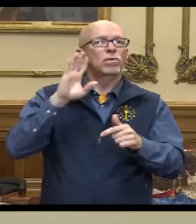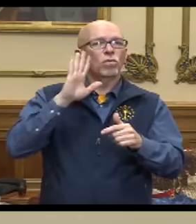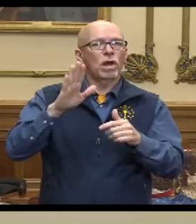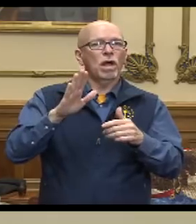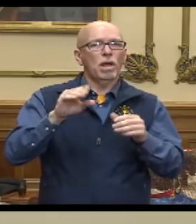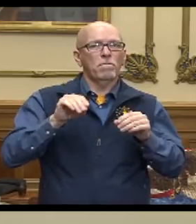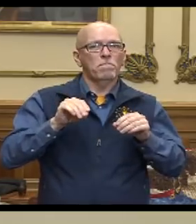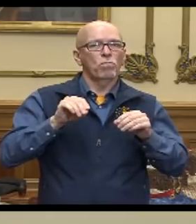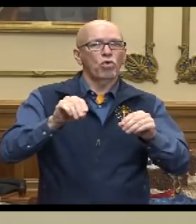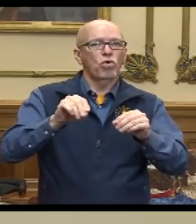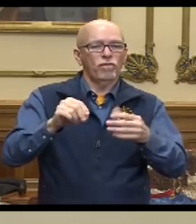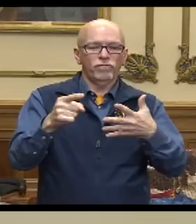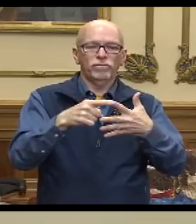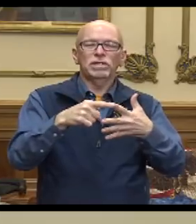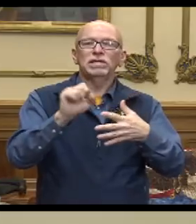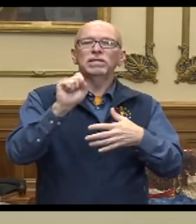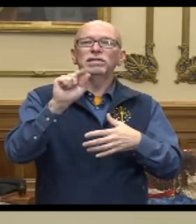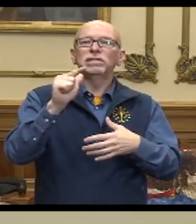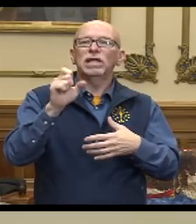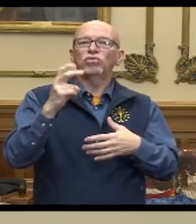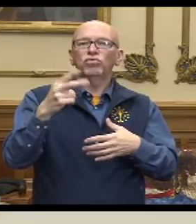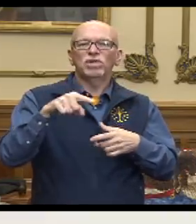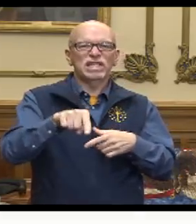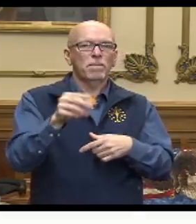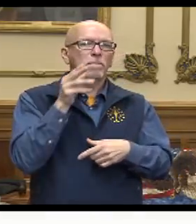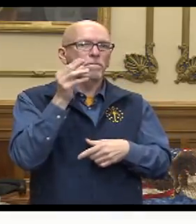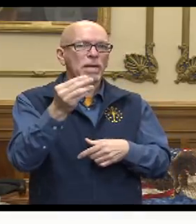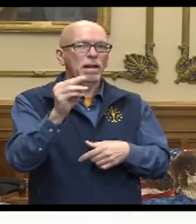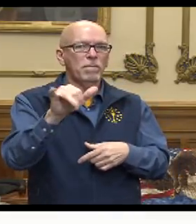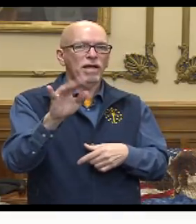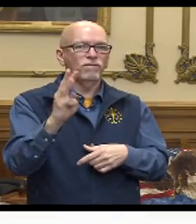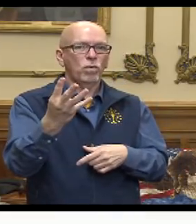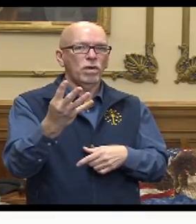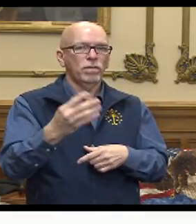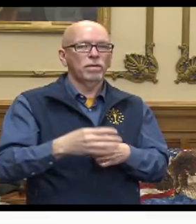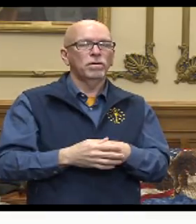Stage 2 this Monday, May 4th.